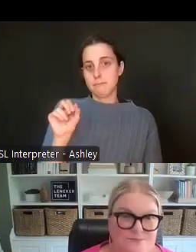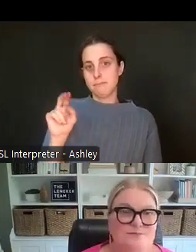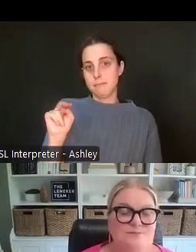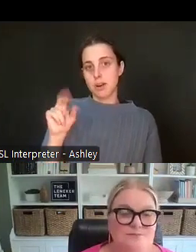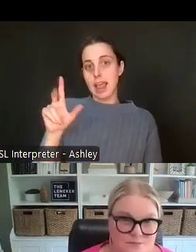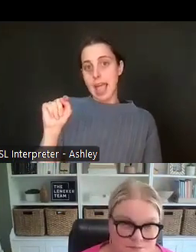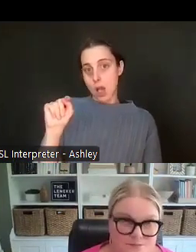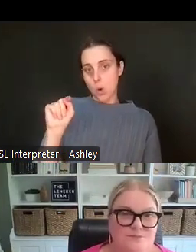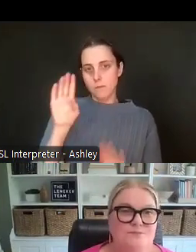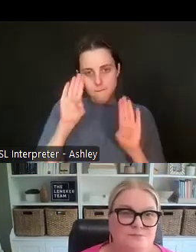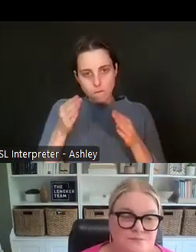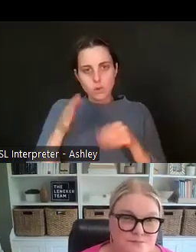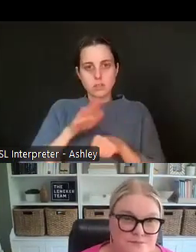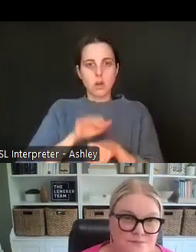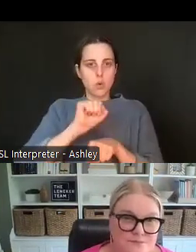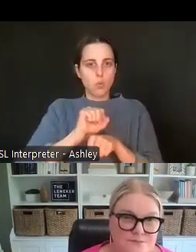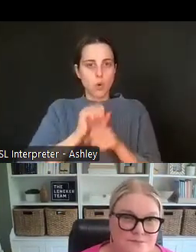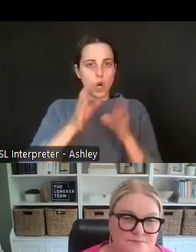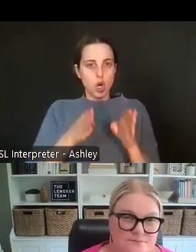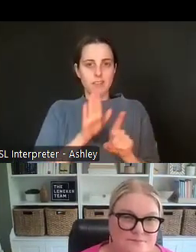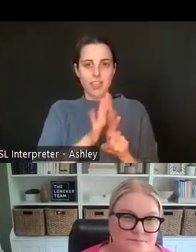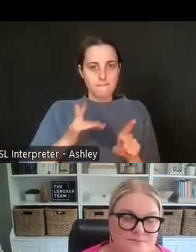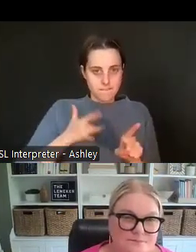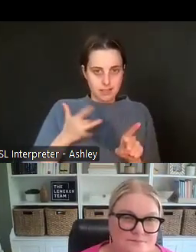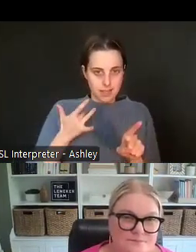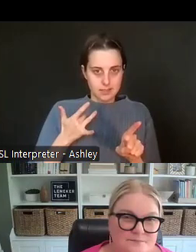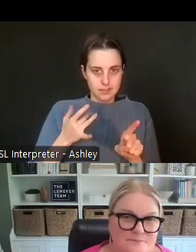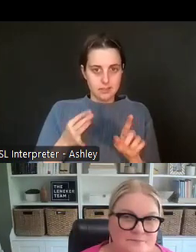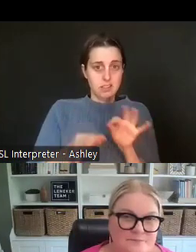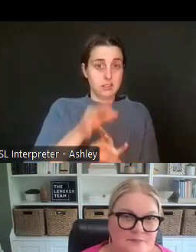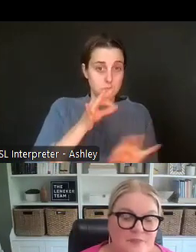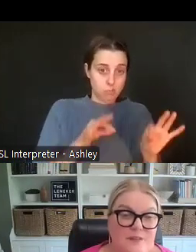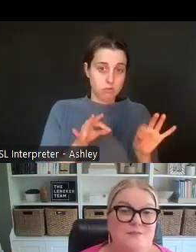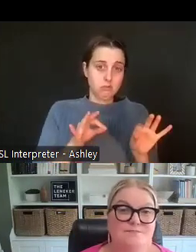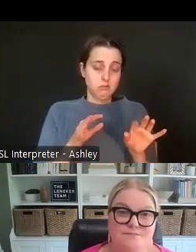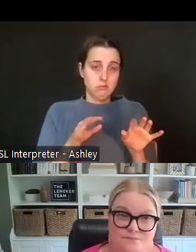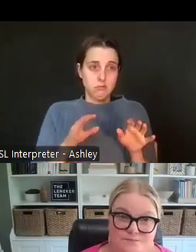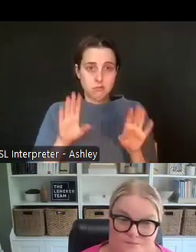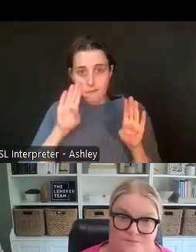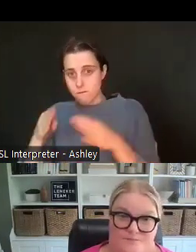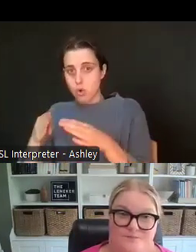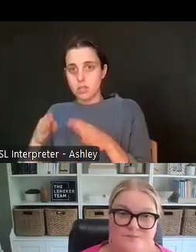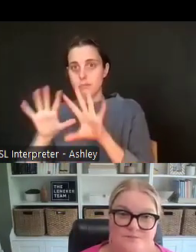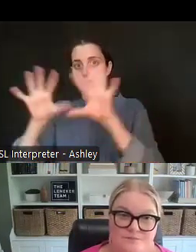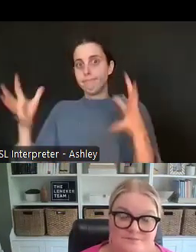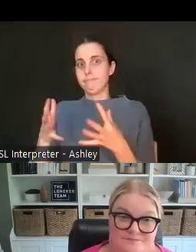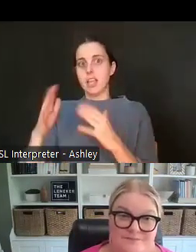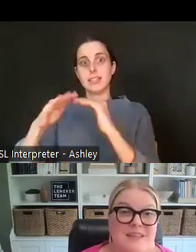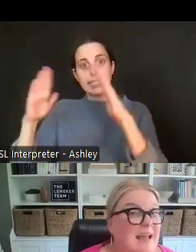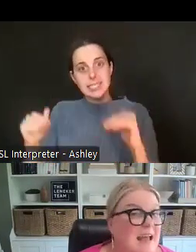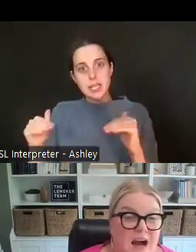worker's feelings, is it also important to discuss exploitation, which might focus on the need for structural